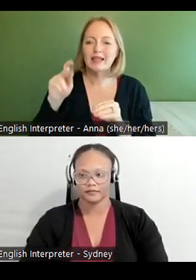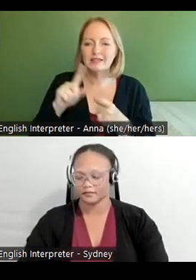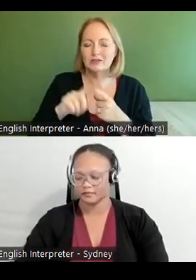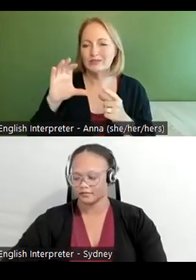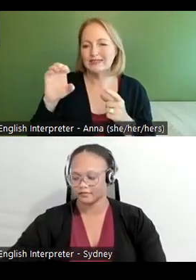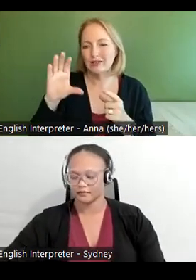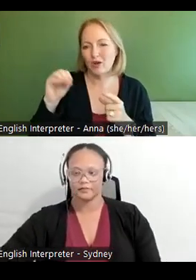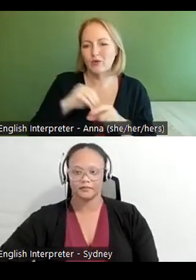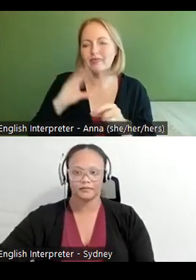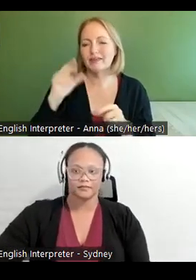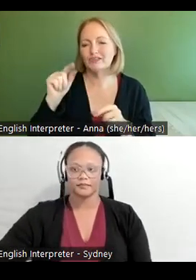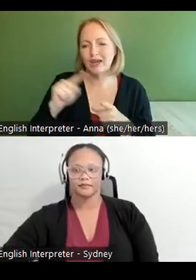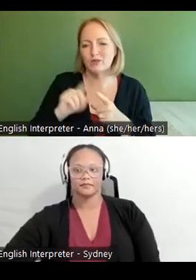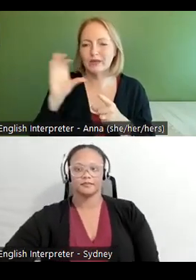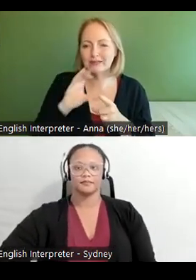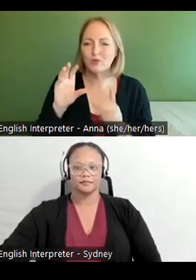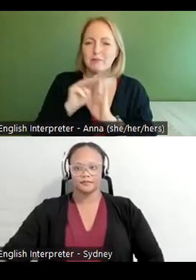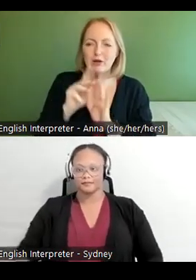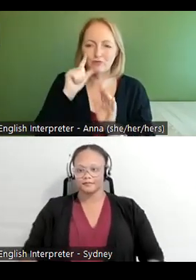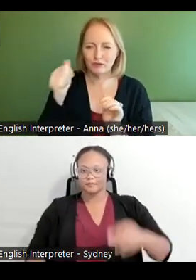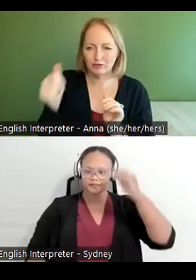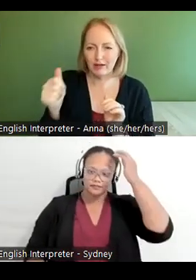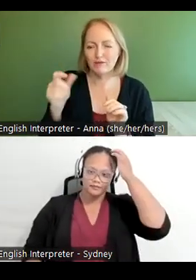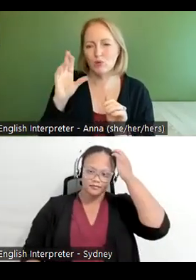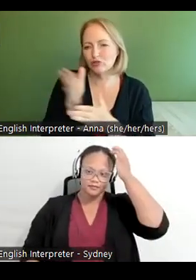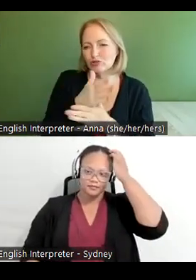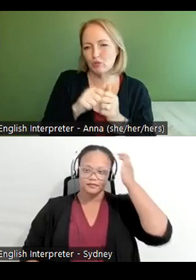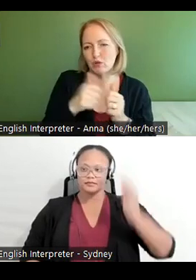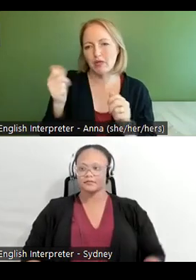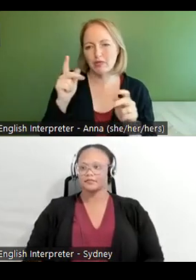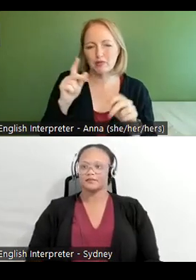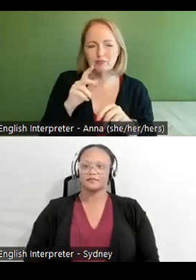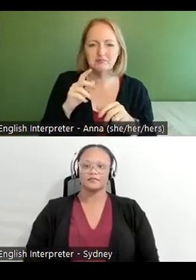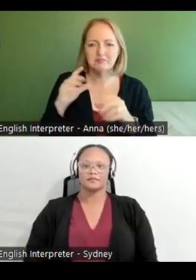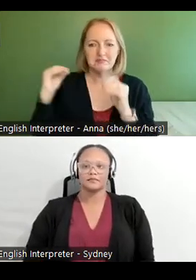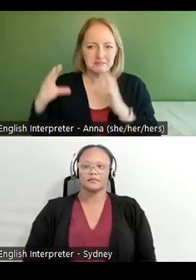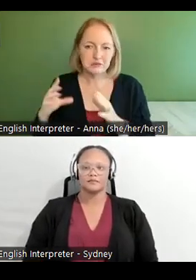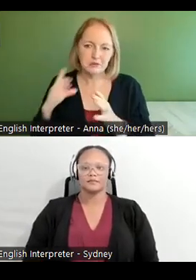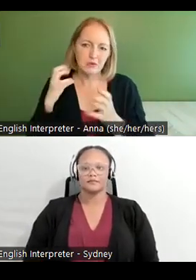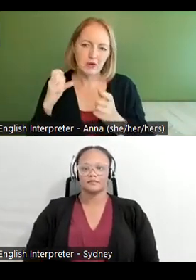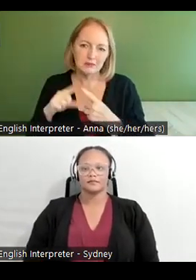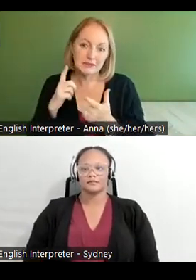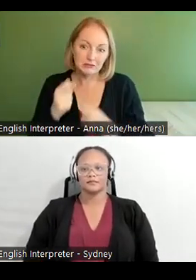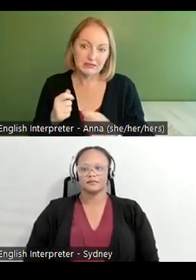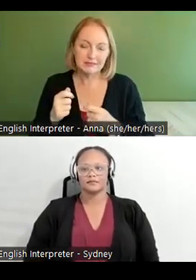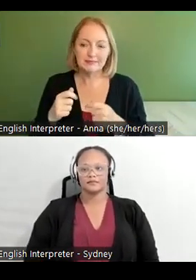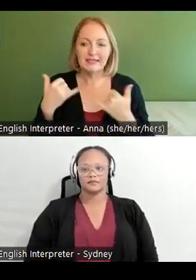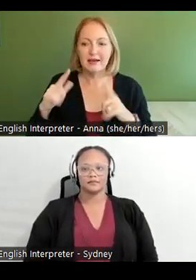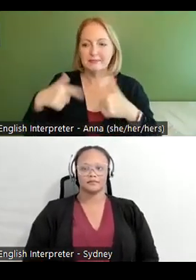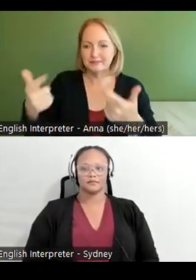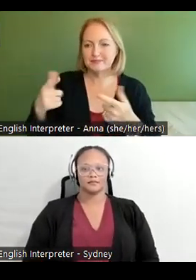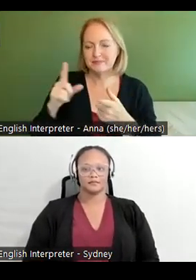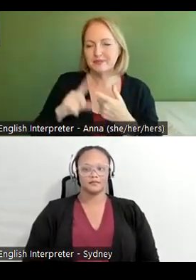in the chat so you can explore the modules for yourselves or share with other early educators who might be interested. Now I'm going to hand it